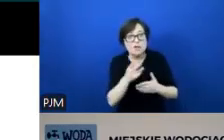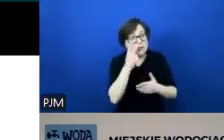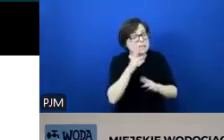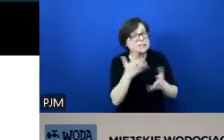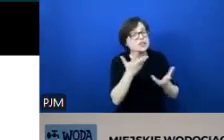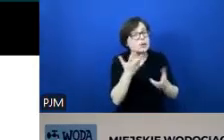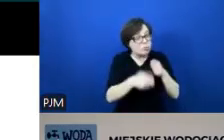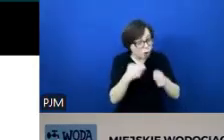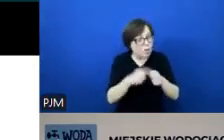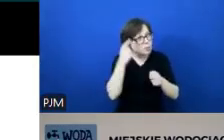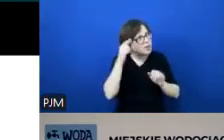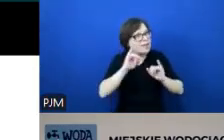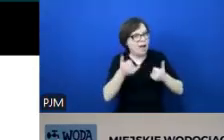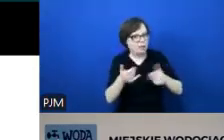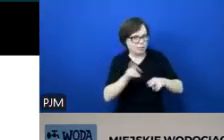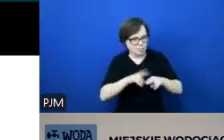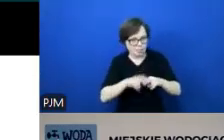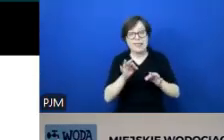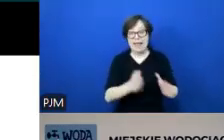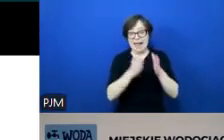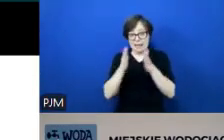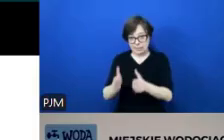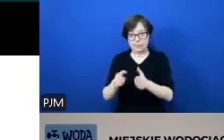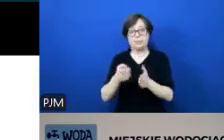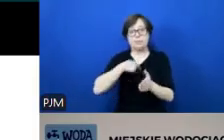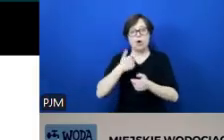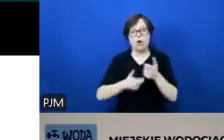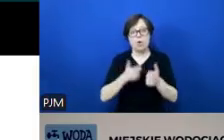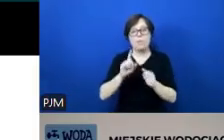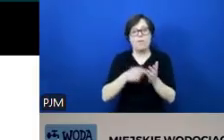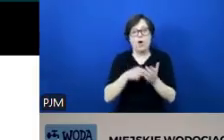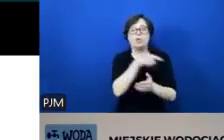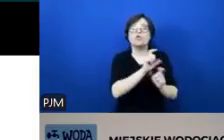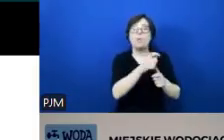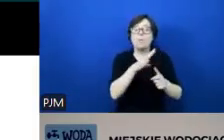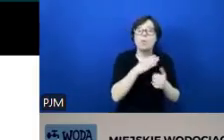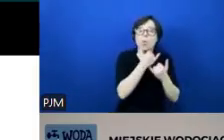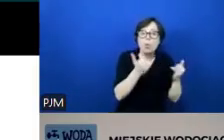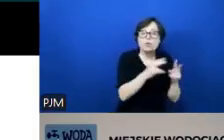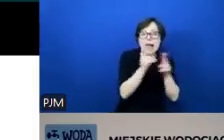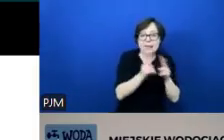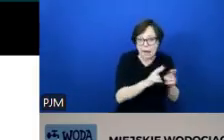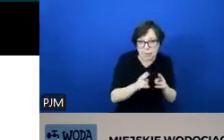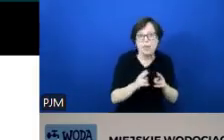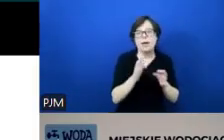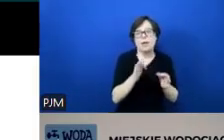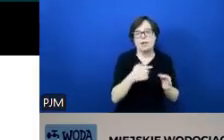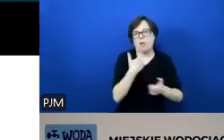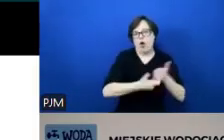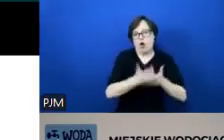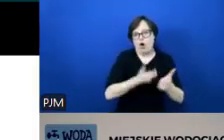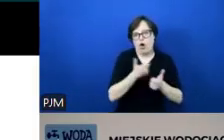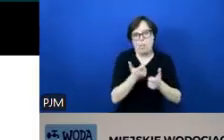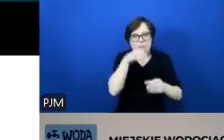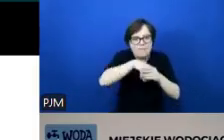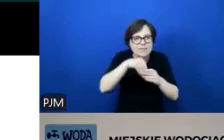solutions. Another step where we are right now is the implementation of a project of retention and management of